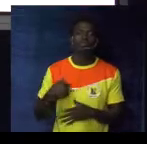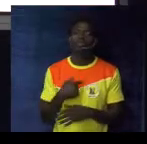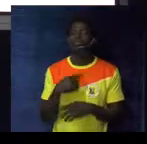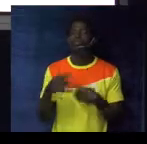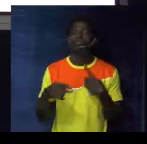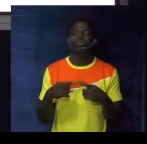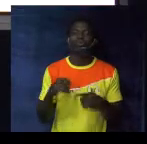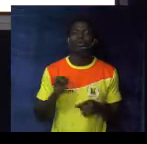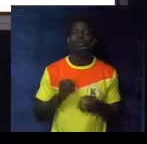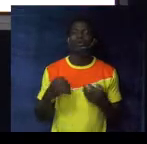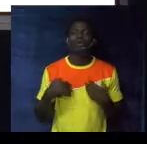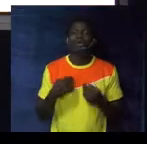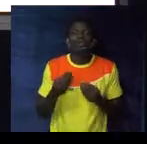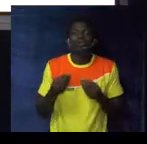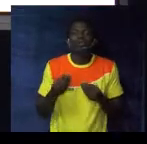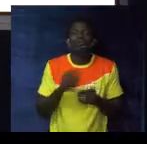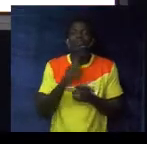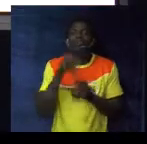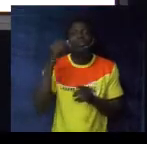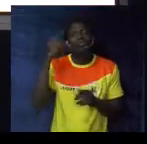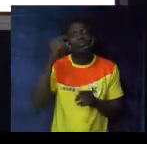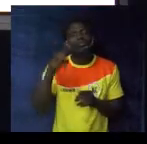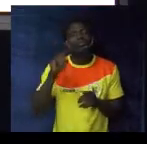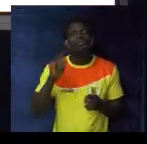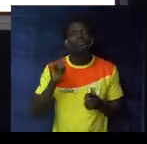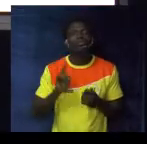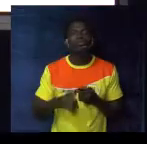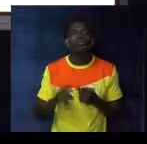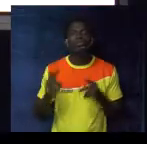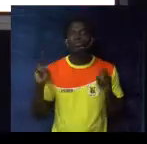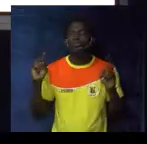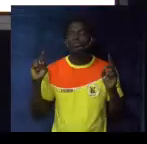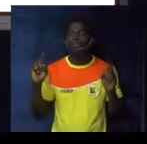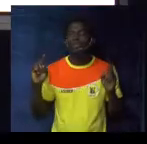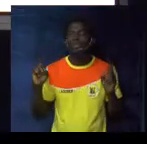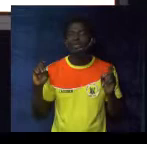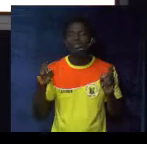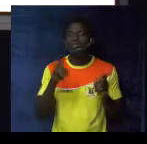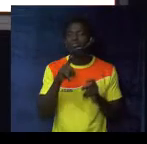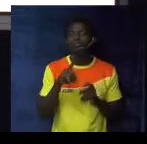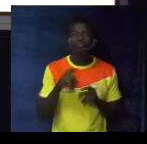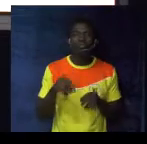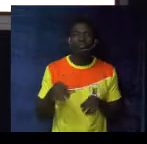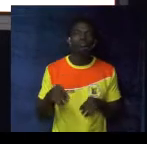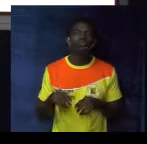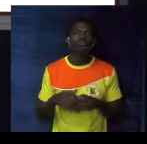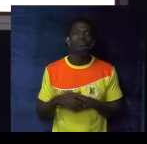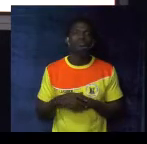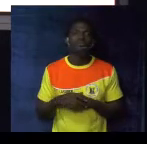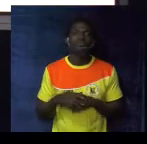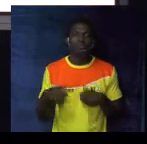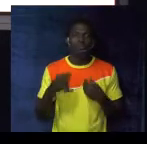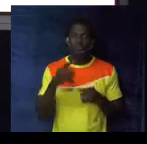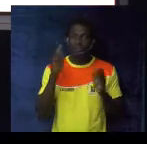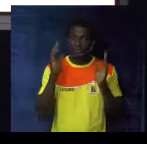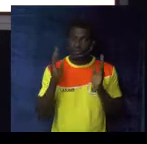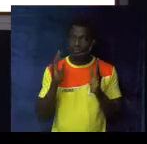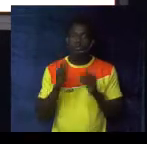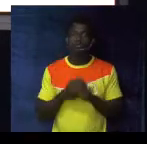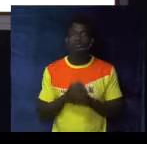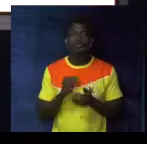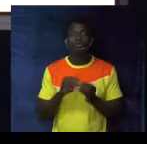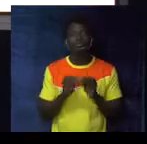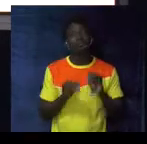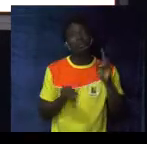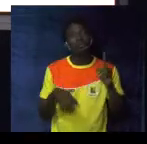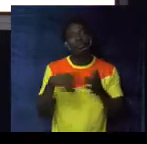few questions to test and see how you have given me your 100% attention in today's lesson.